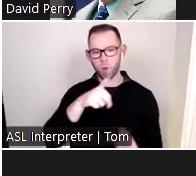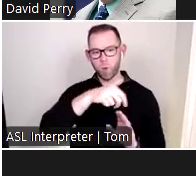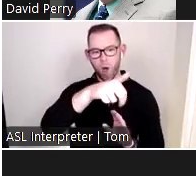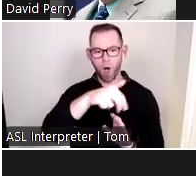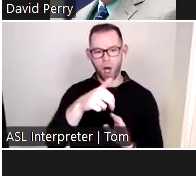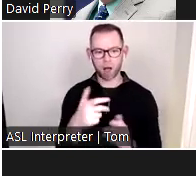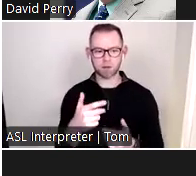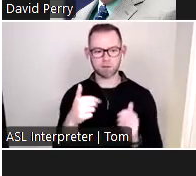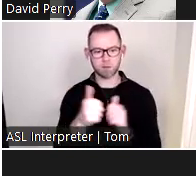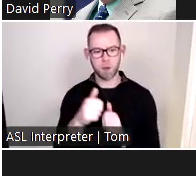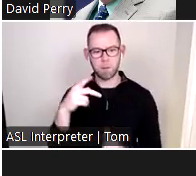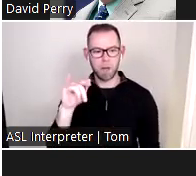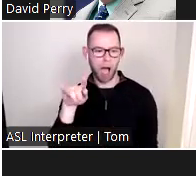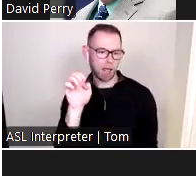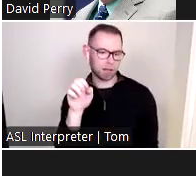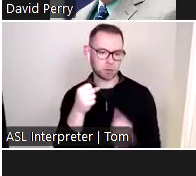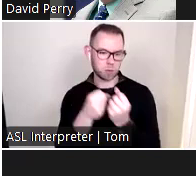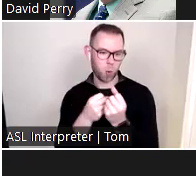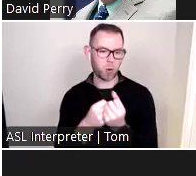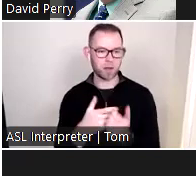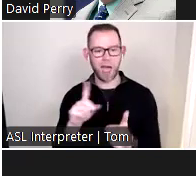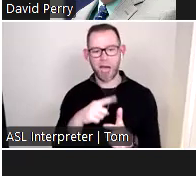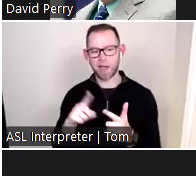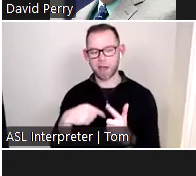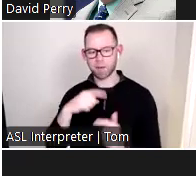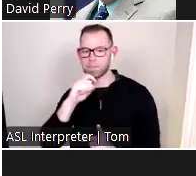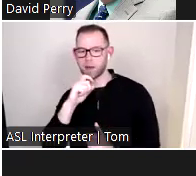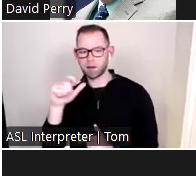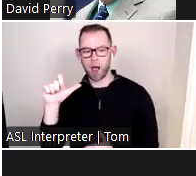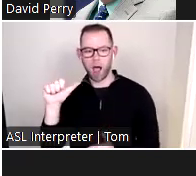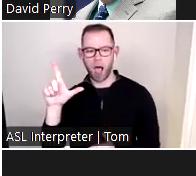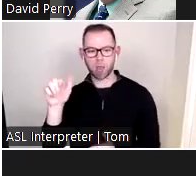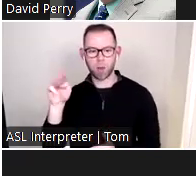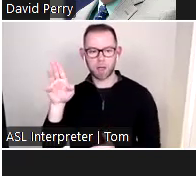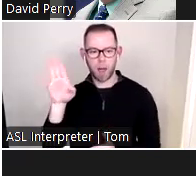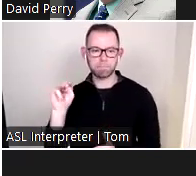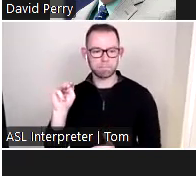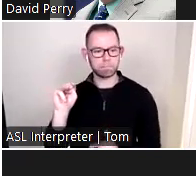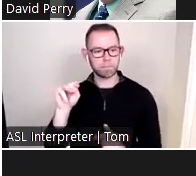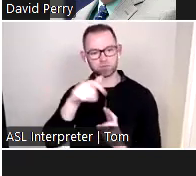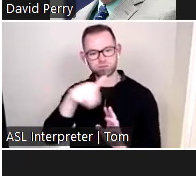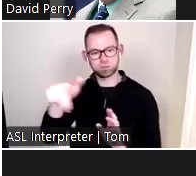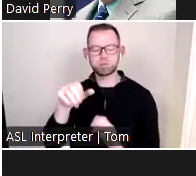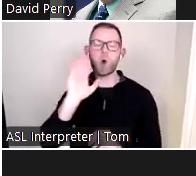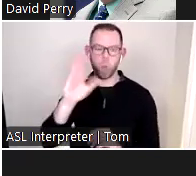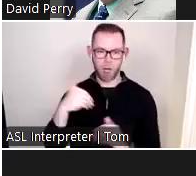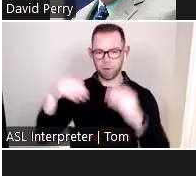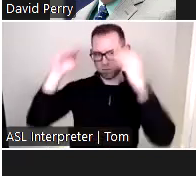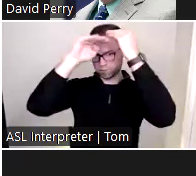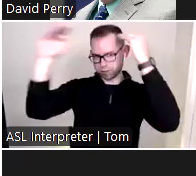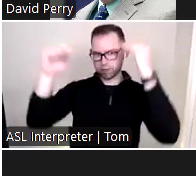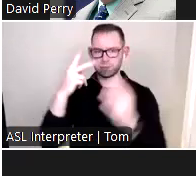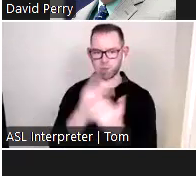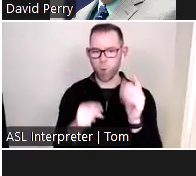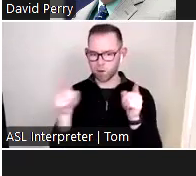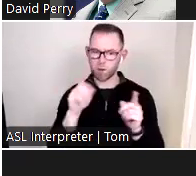then aluminum walkways that span between them. Those walkways will be covered with canopies. Next